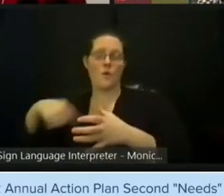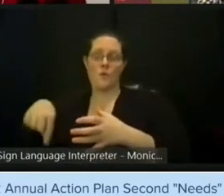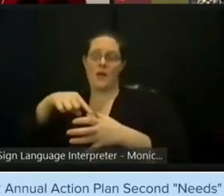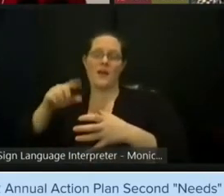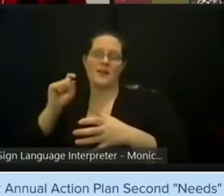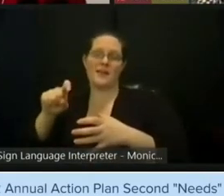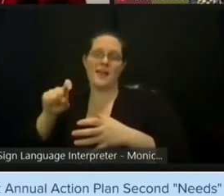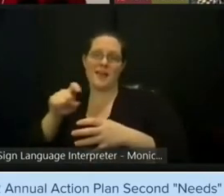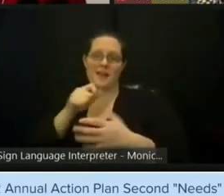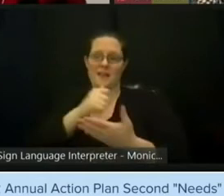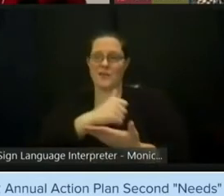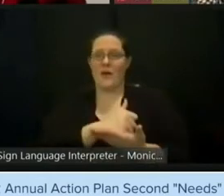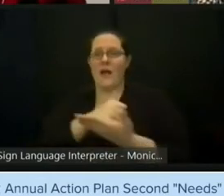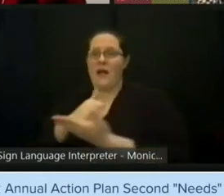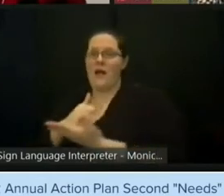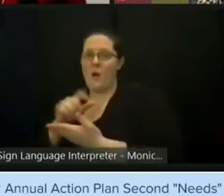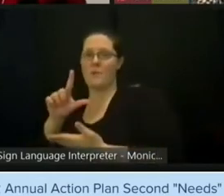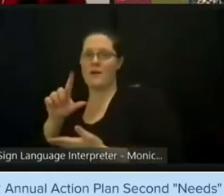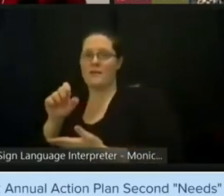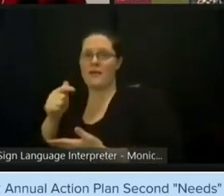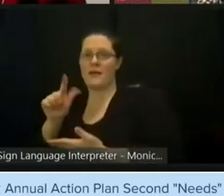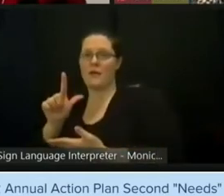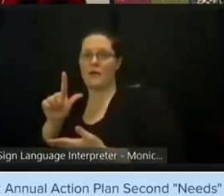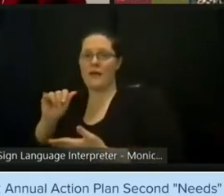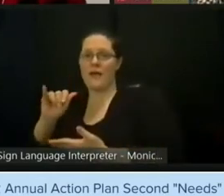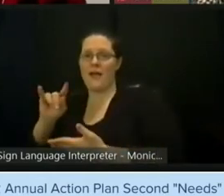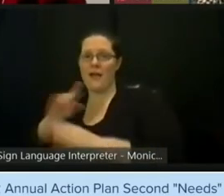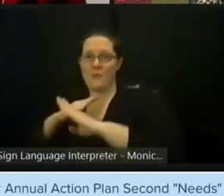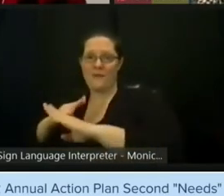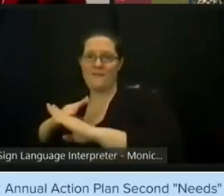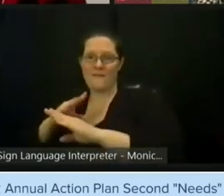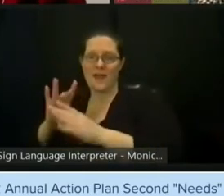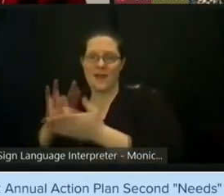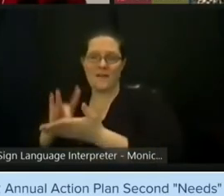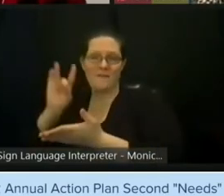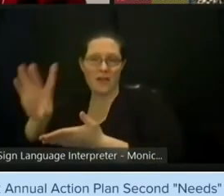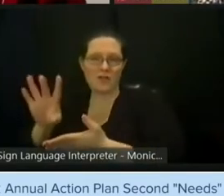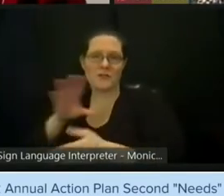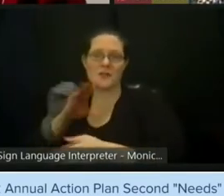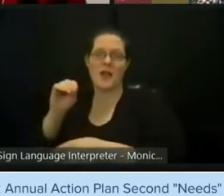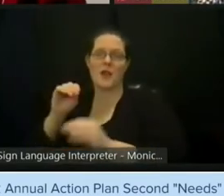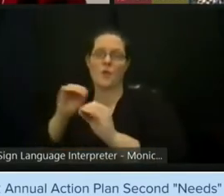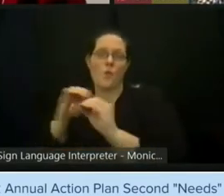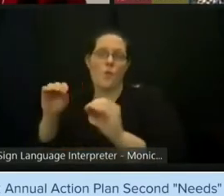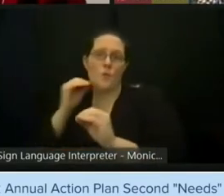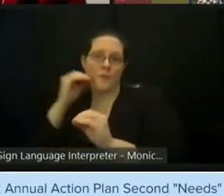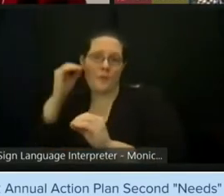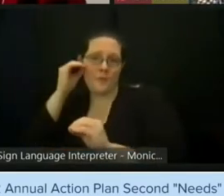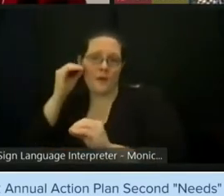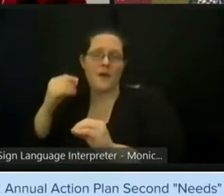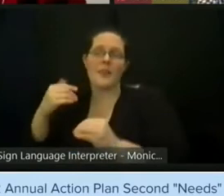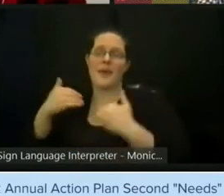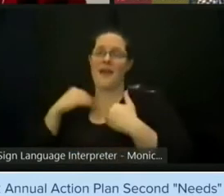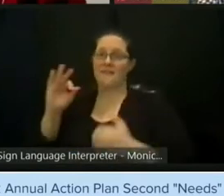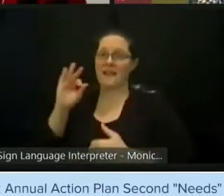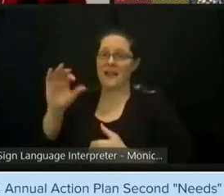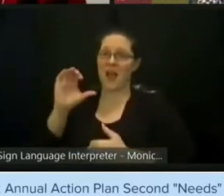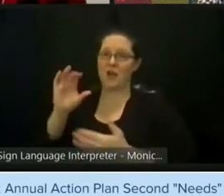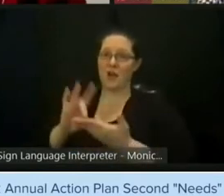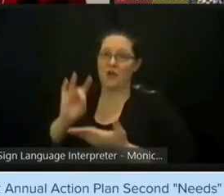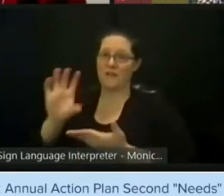help people prevent homelessness and prevent evictions. They have 900 eviction cases open